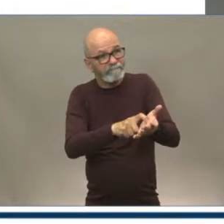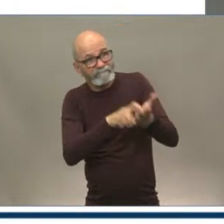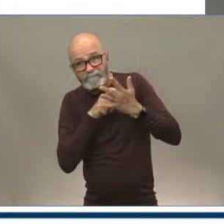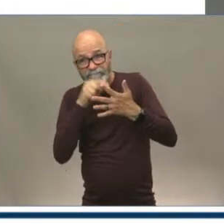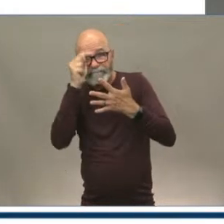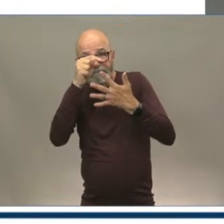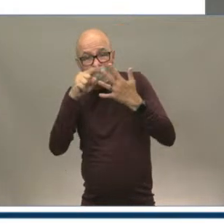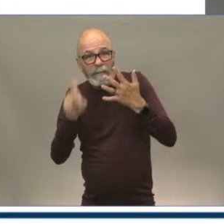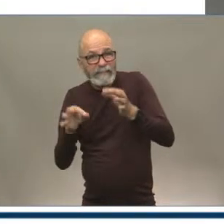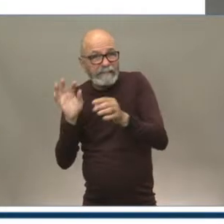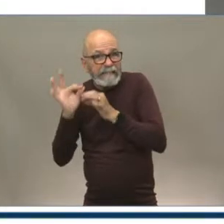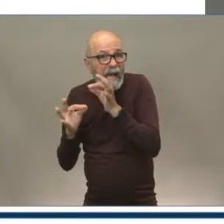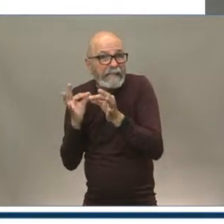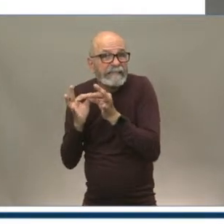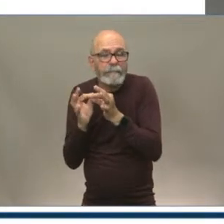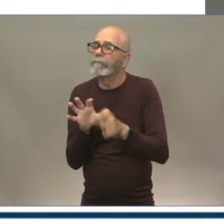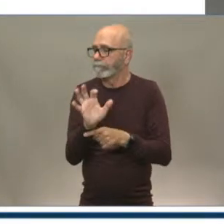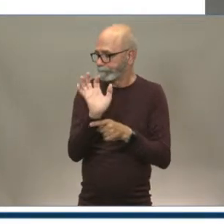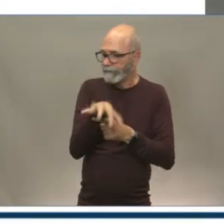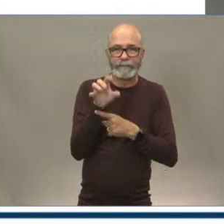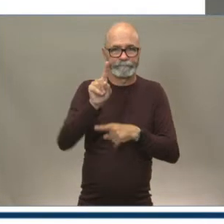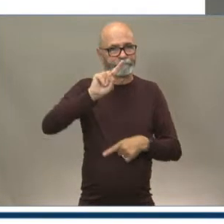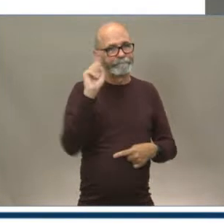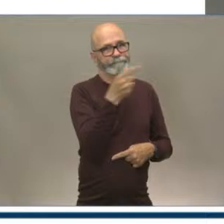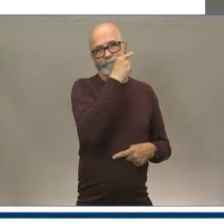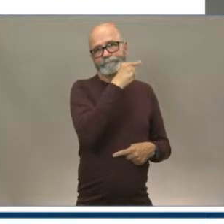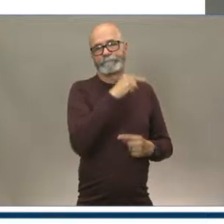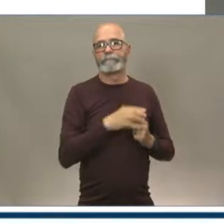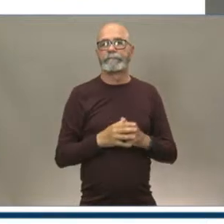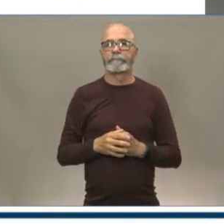If you're in one of these groups and you have an appointment,